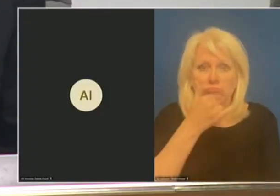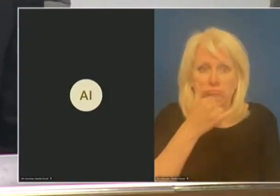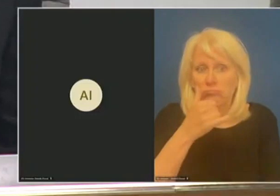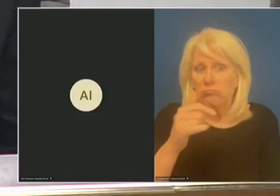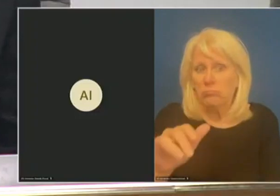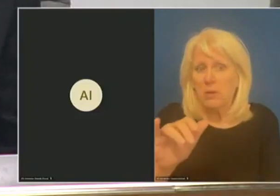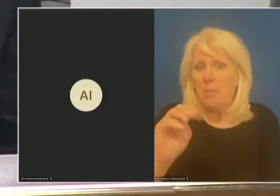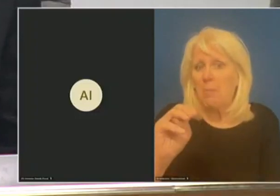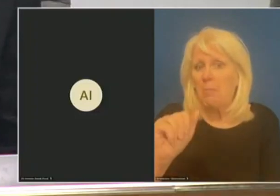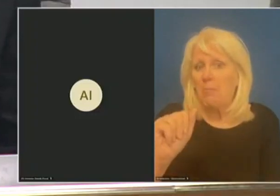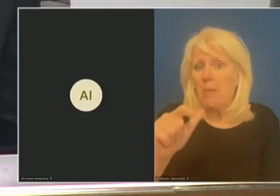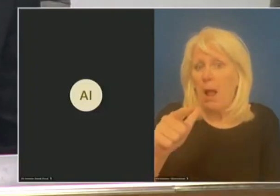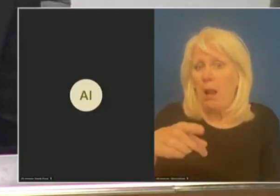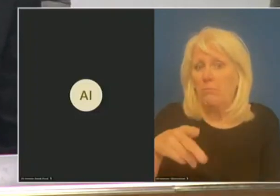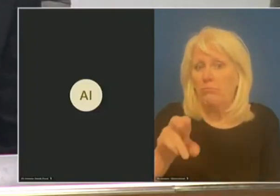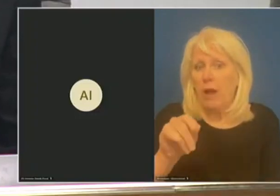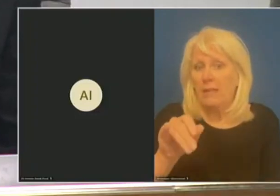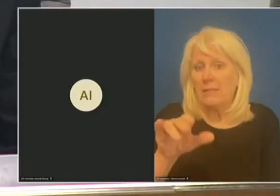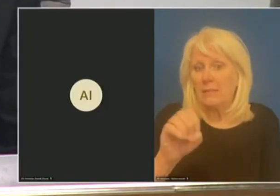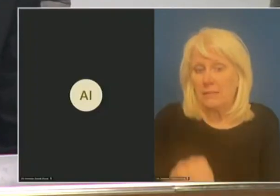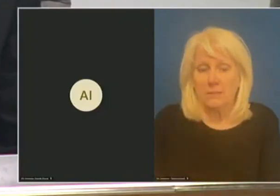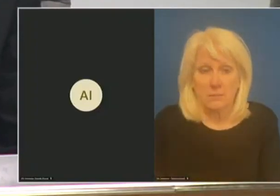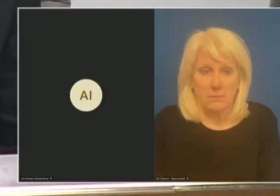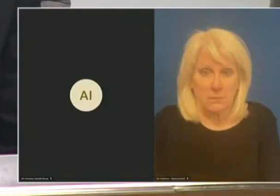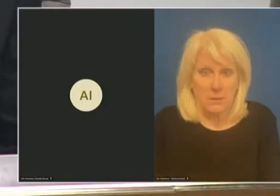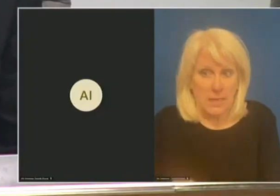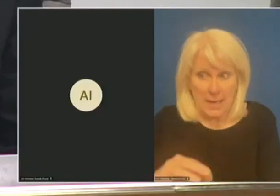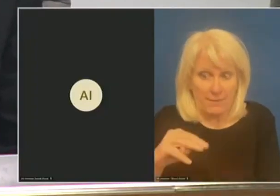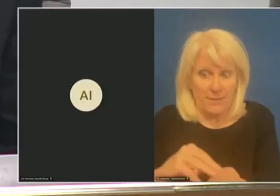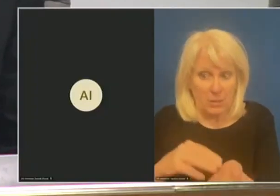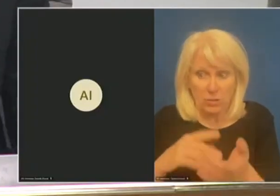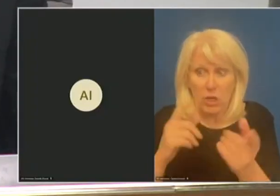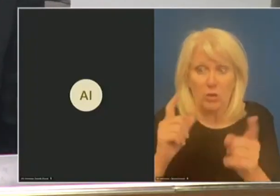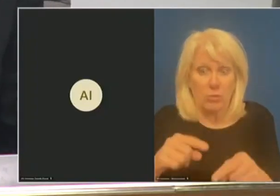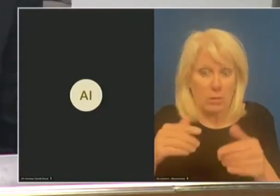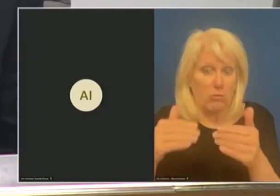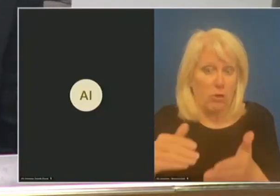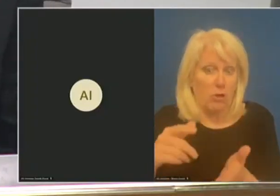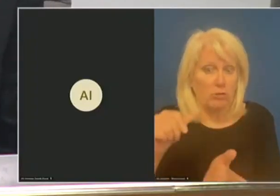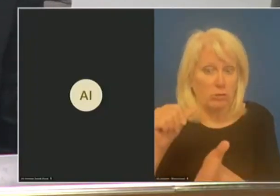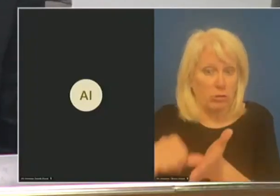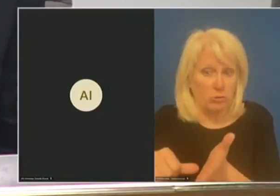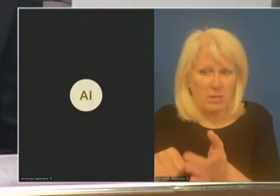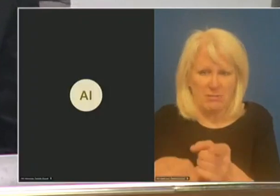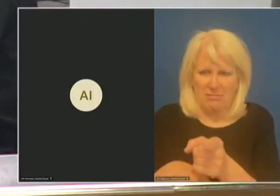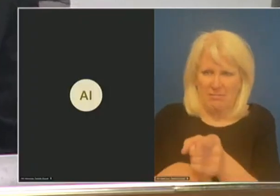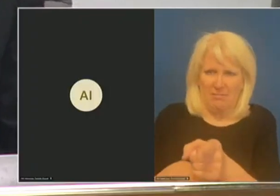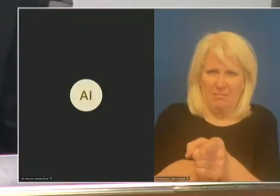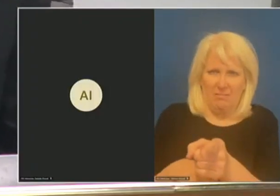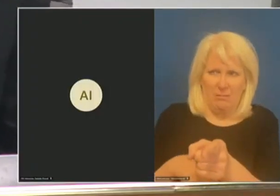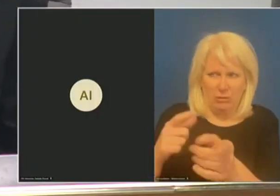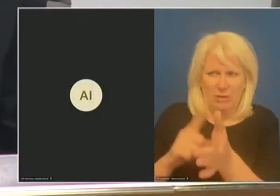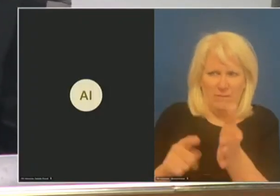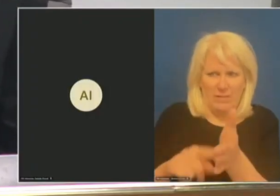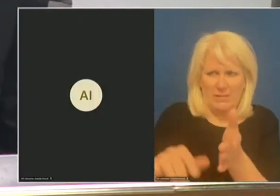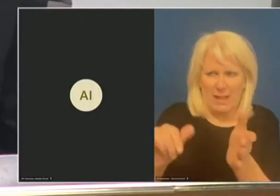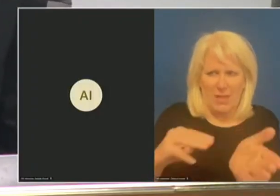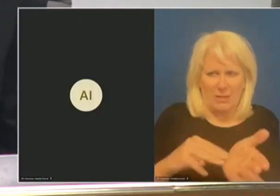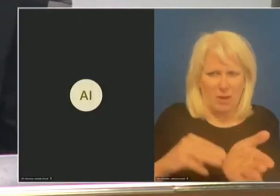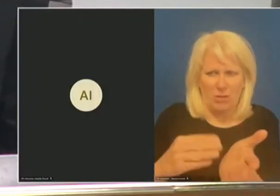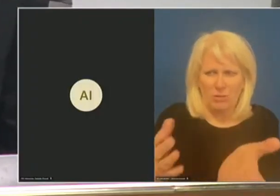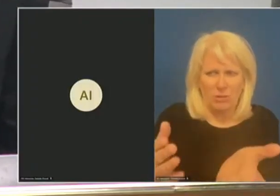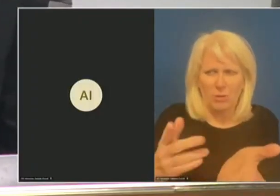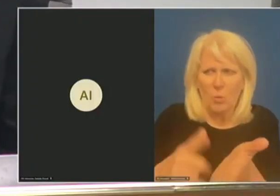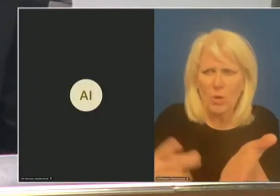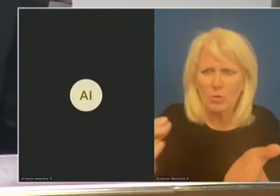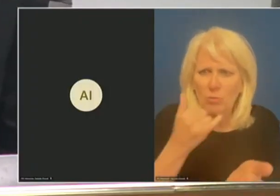would submit to you that the physician that agreed to do that surgery probably deserves to be investigated. Well,